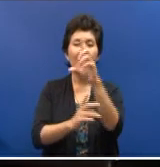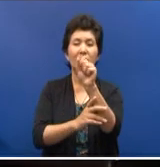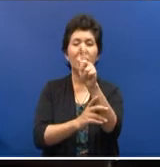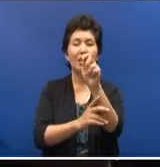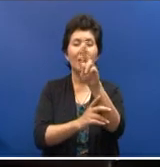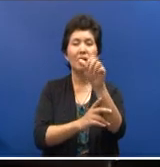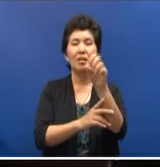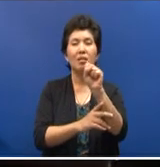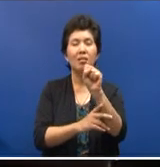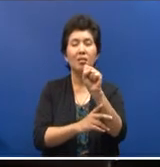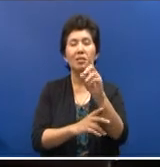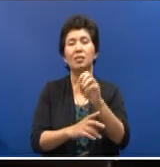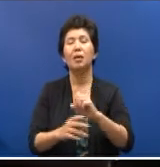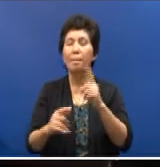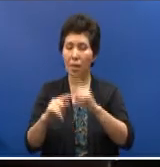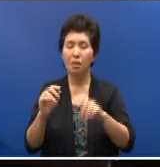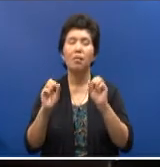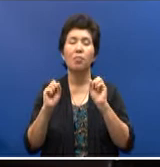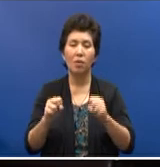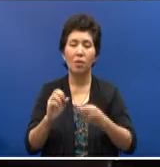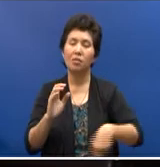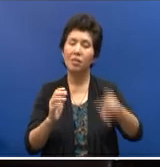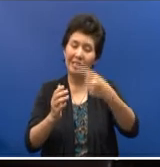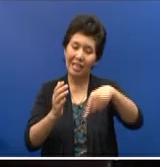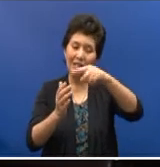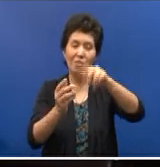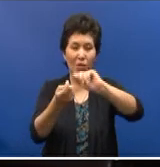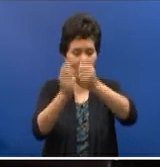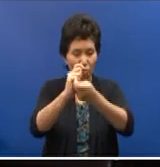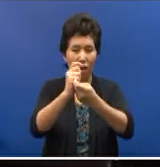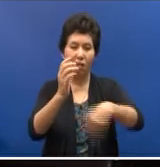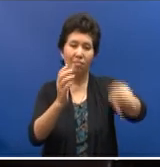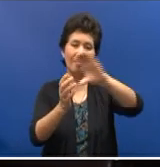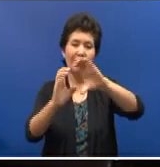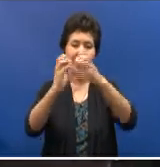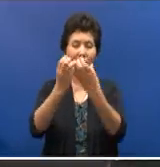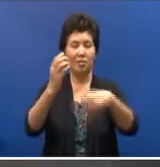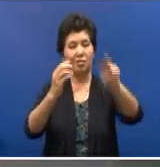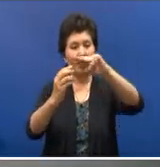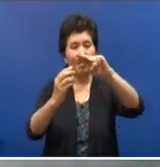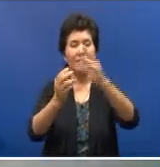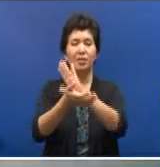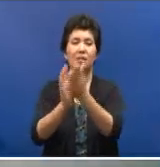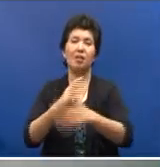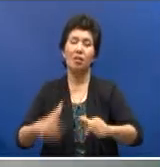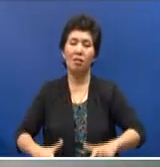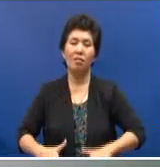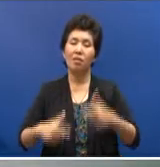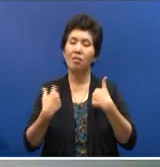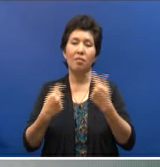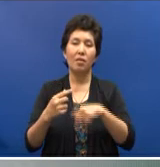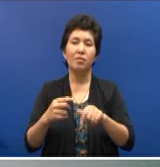work hard, okay, they might achieve the other social status. Their livelihood is very